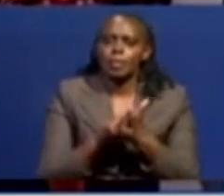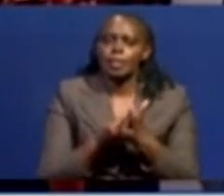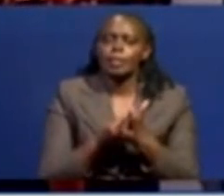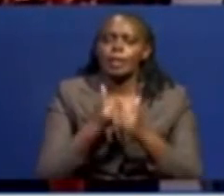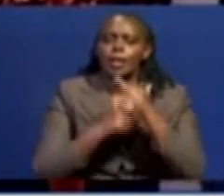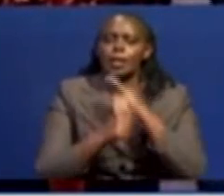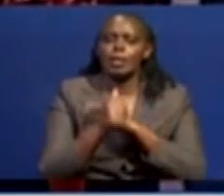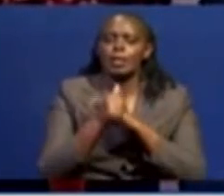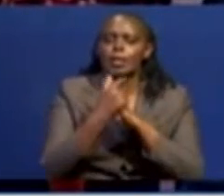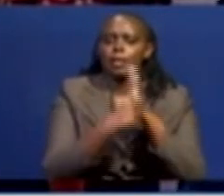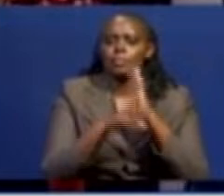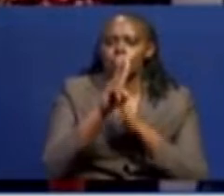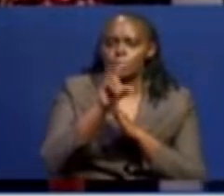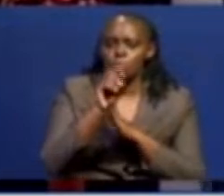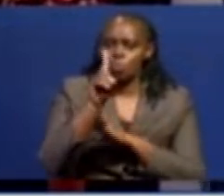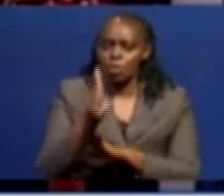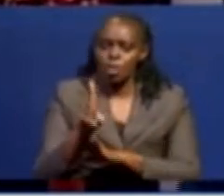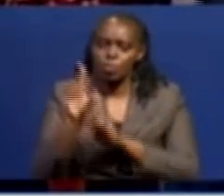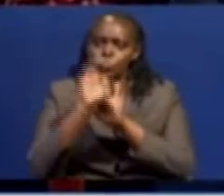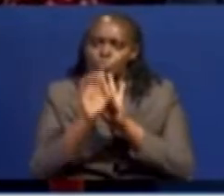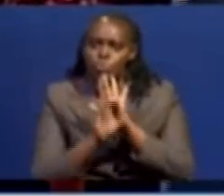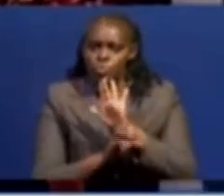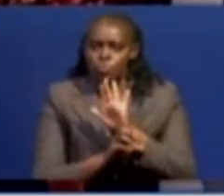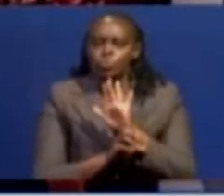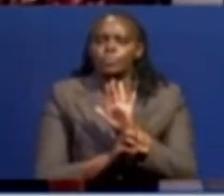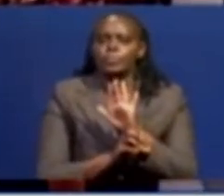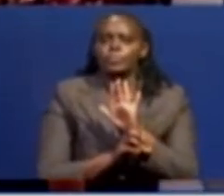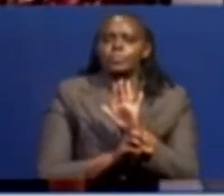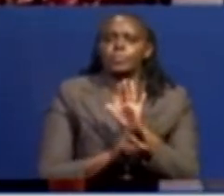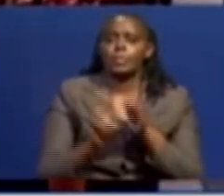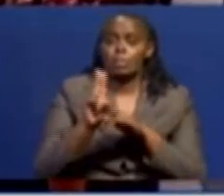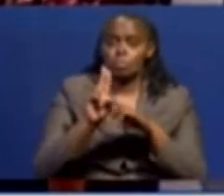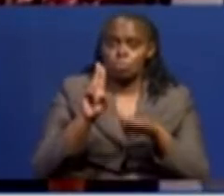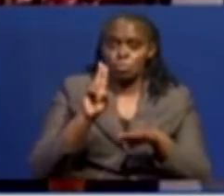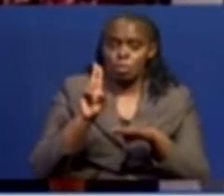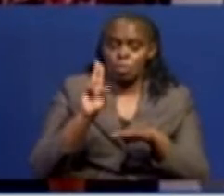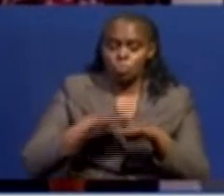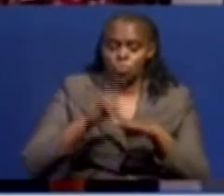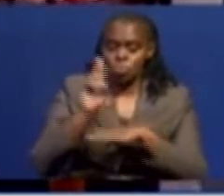public funds? No. Under Article 201 of the Constitution? No.